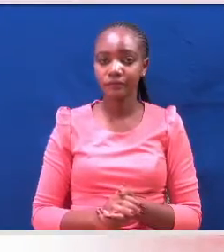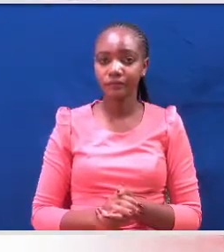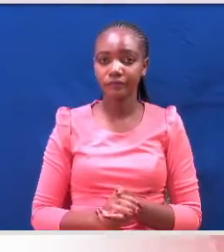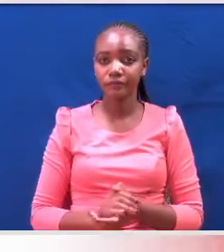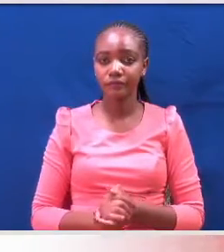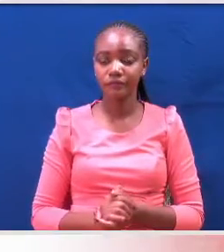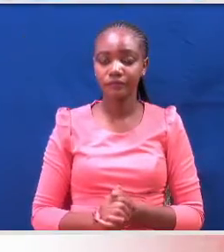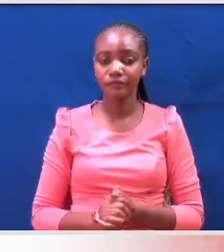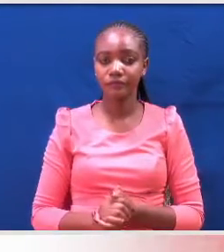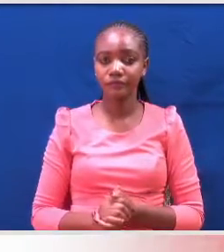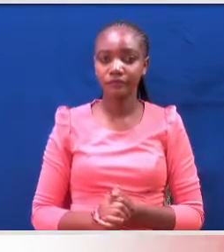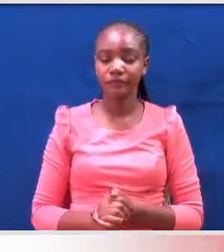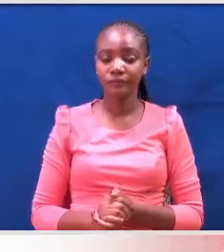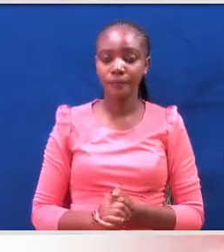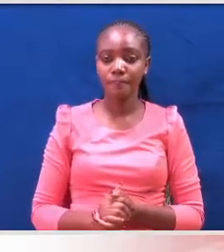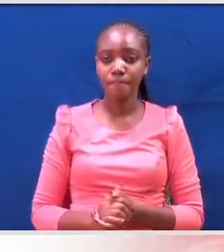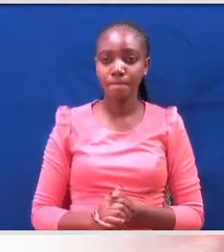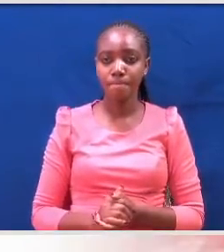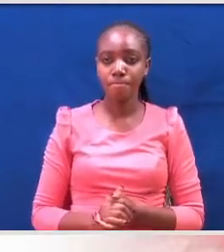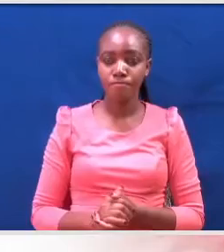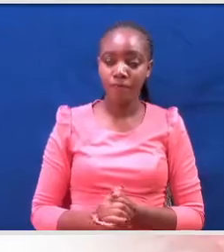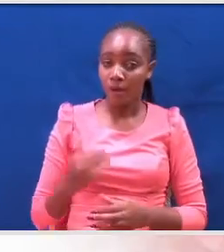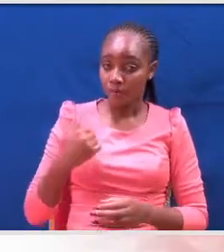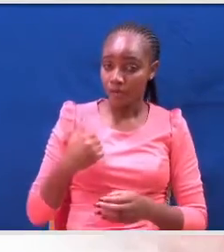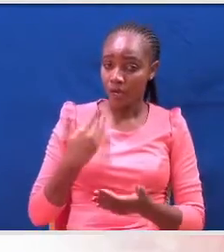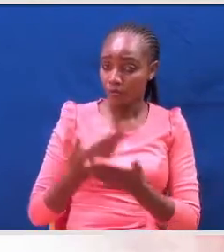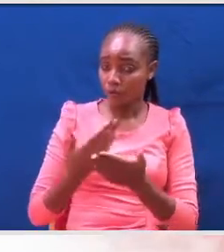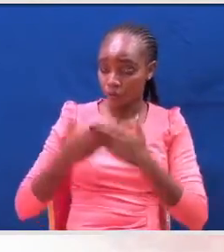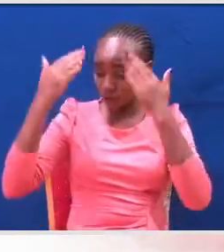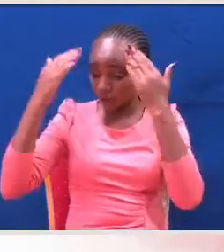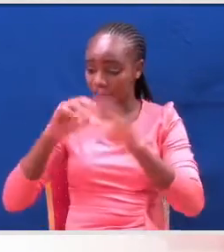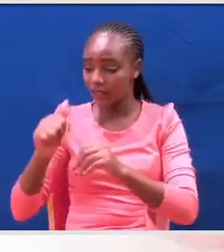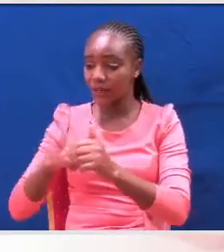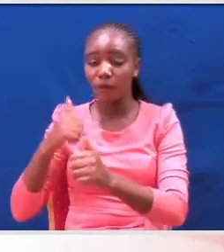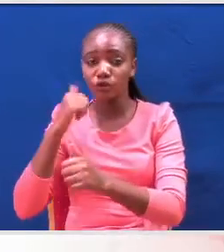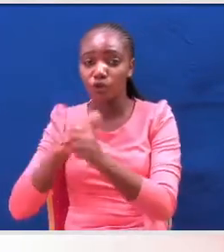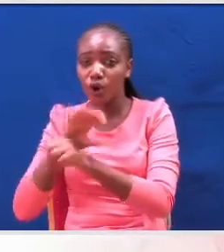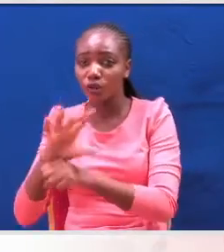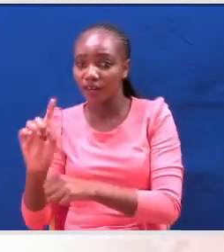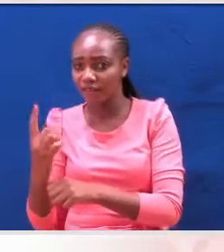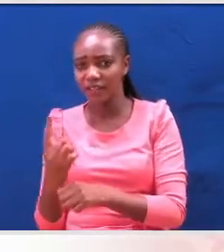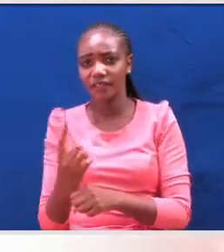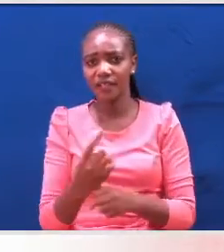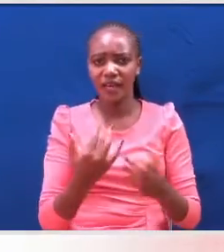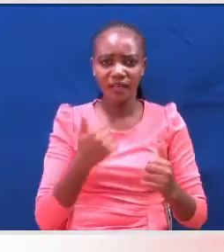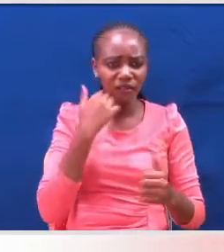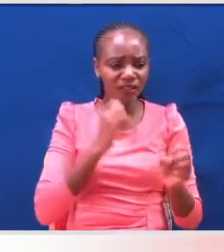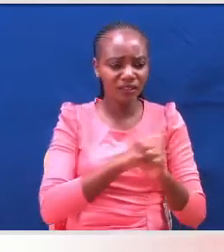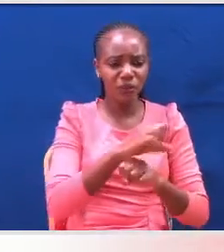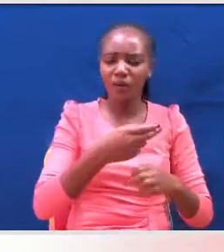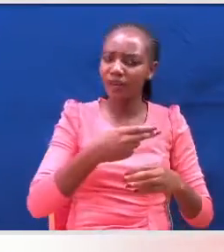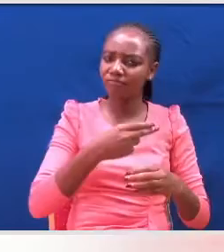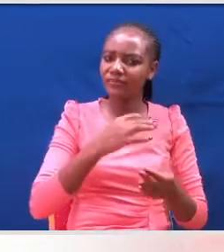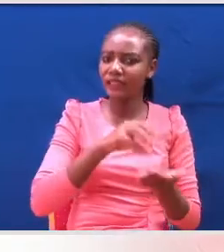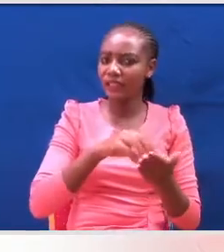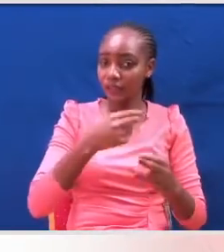be prioritized the fight against COVID-19. Saizi COVID-19 iko juu sana.